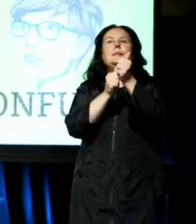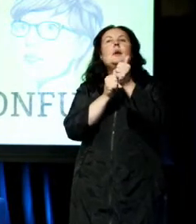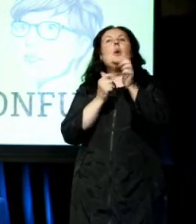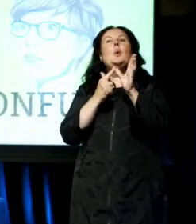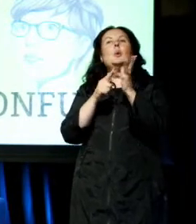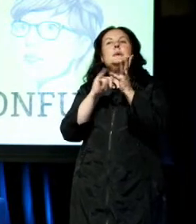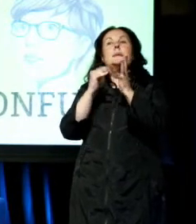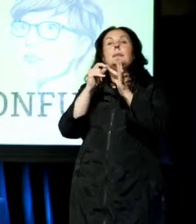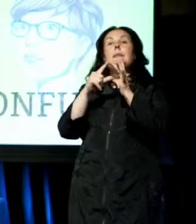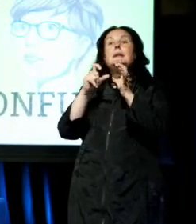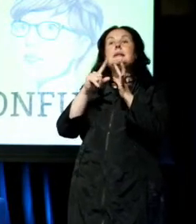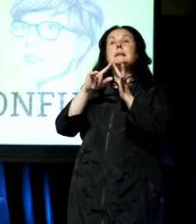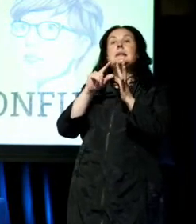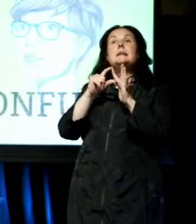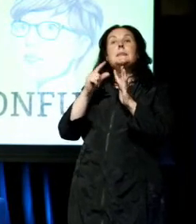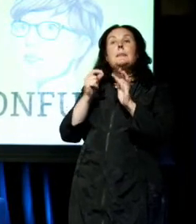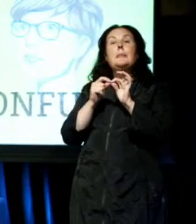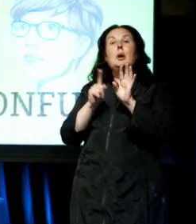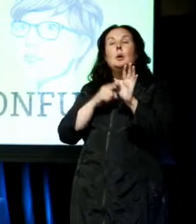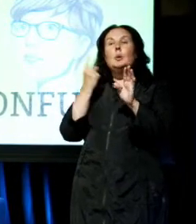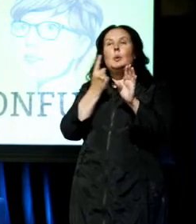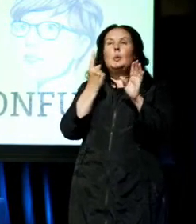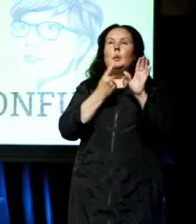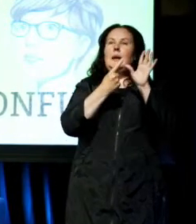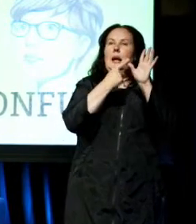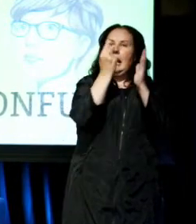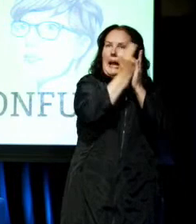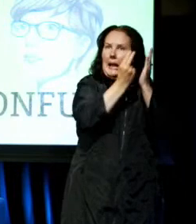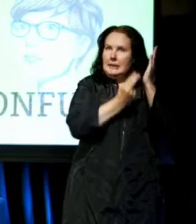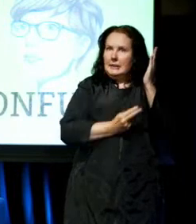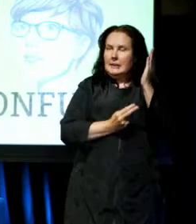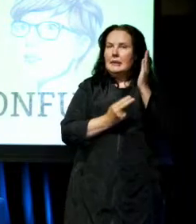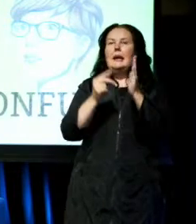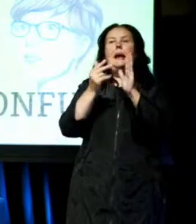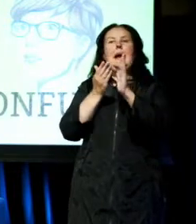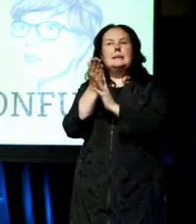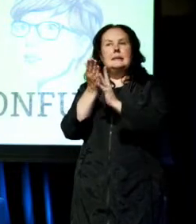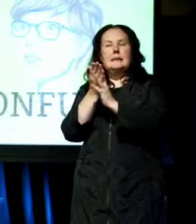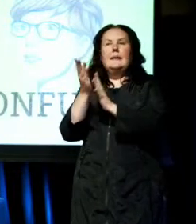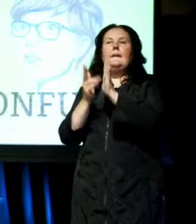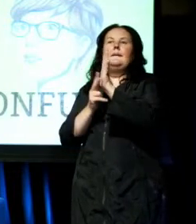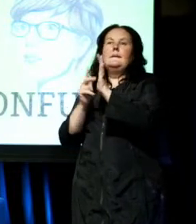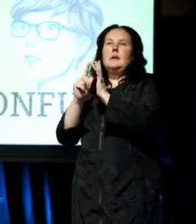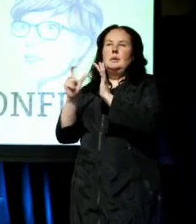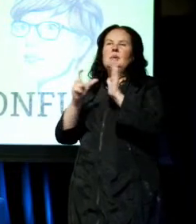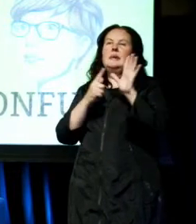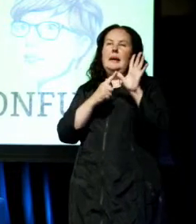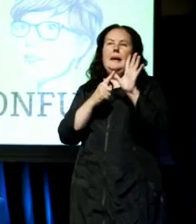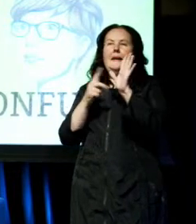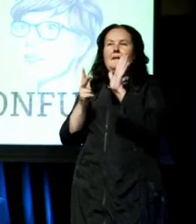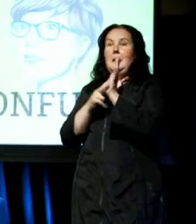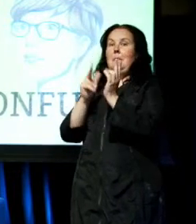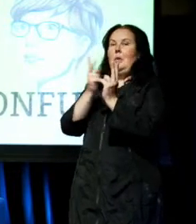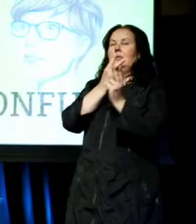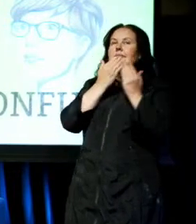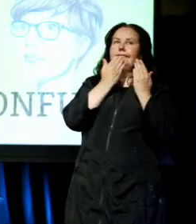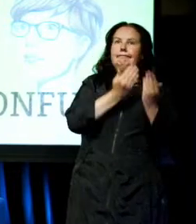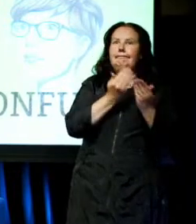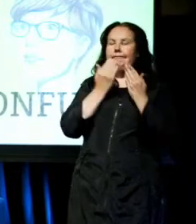of those institutions. I've written a bad joke here that I won't say.